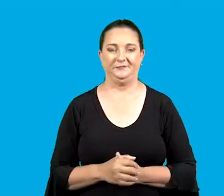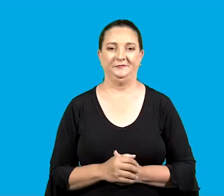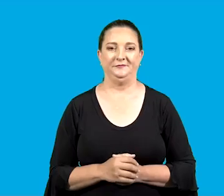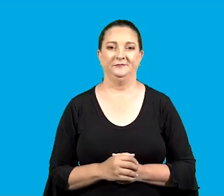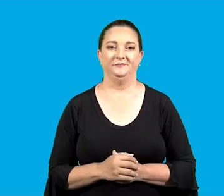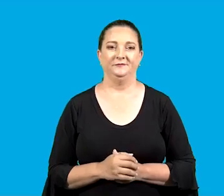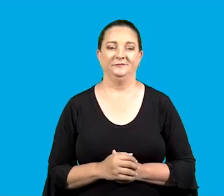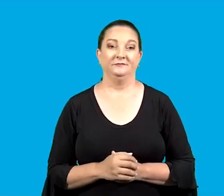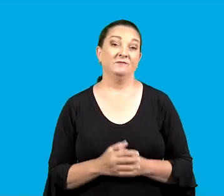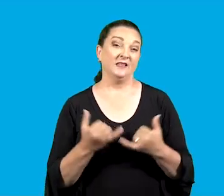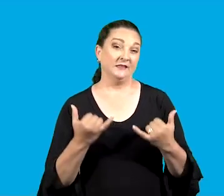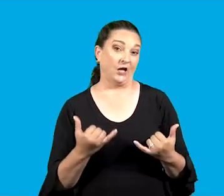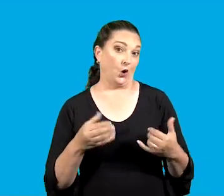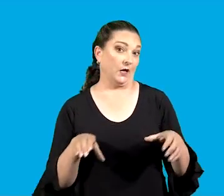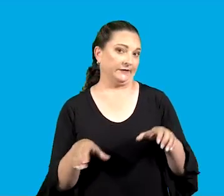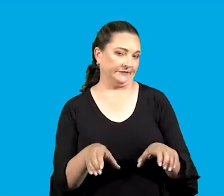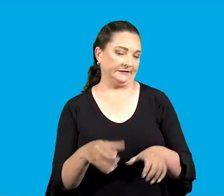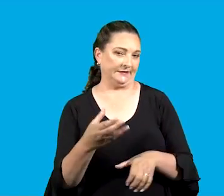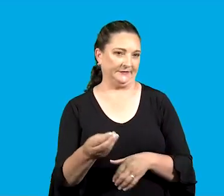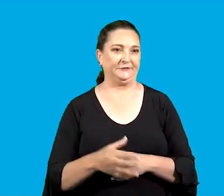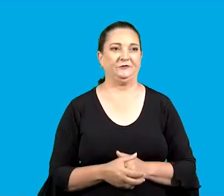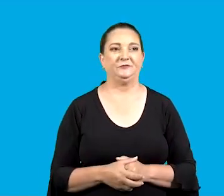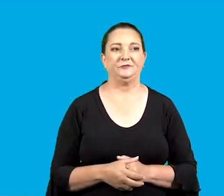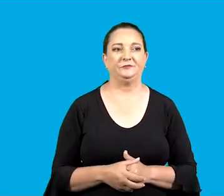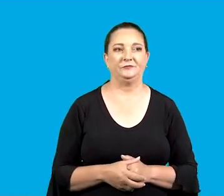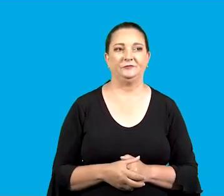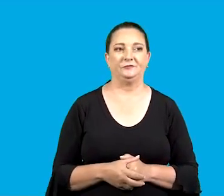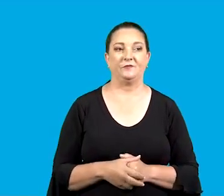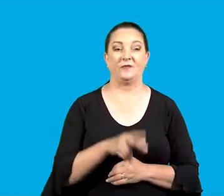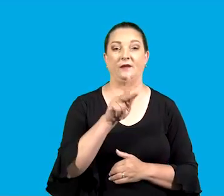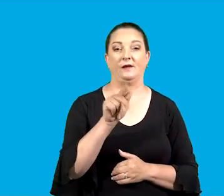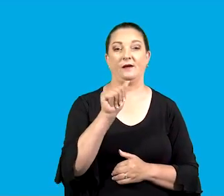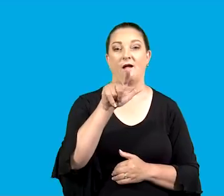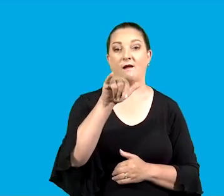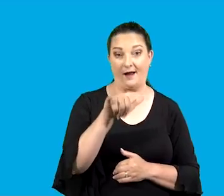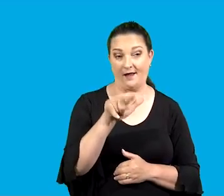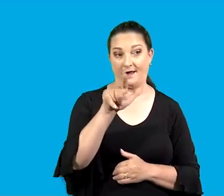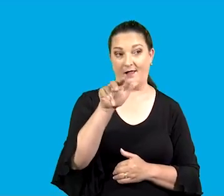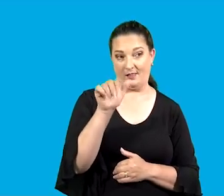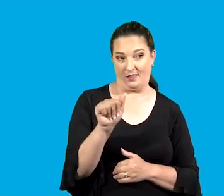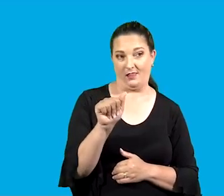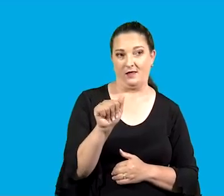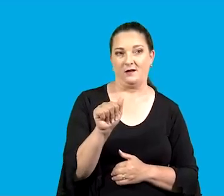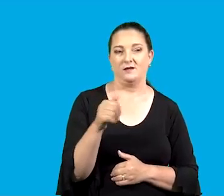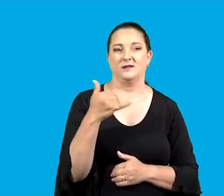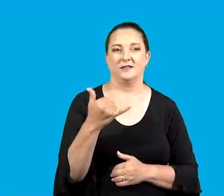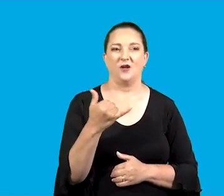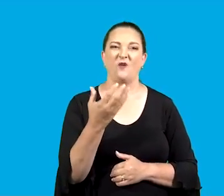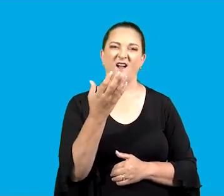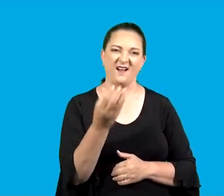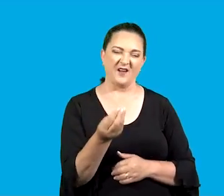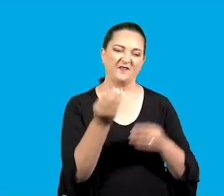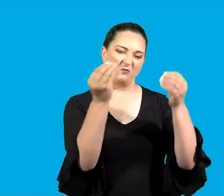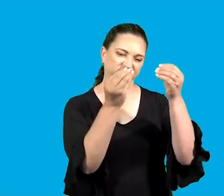Okay, and then now we have an activity here. And it says, Kyla extracted the following actual and